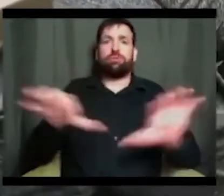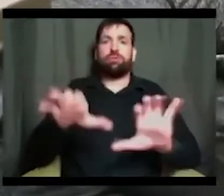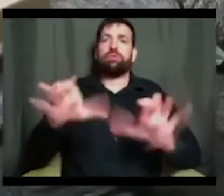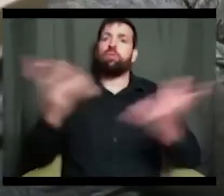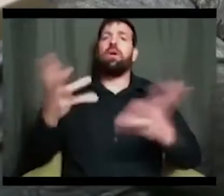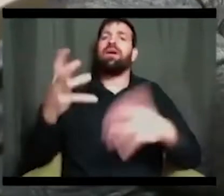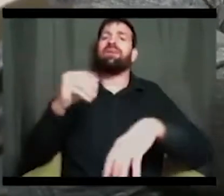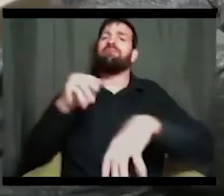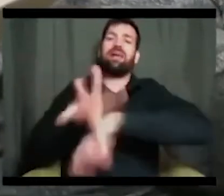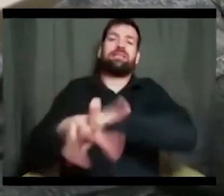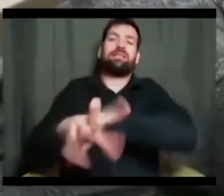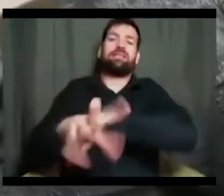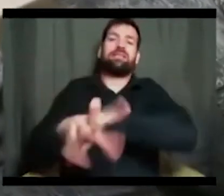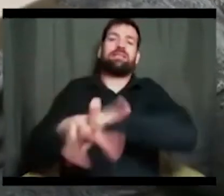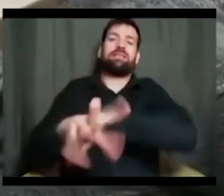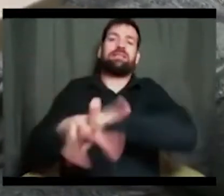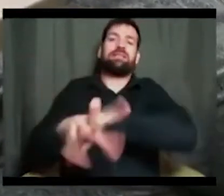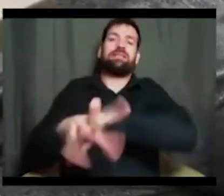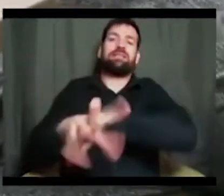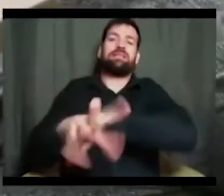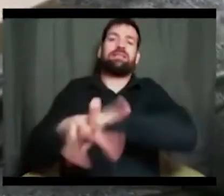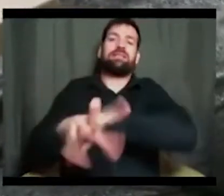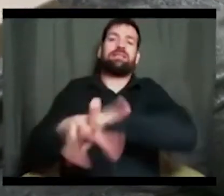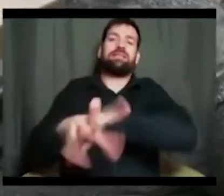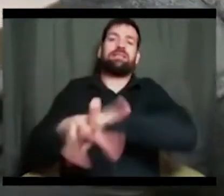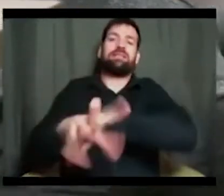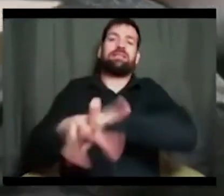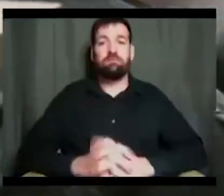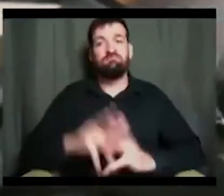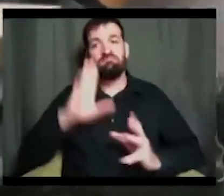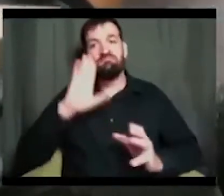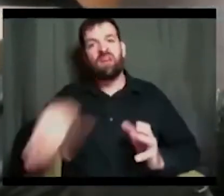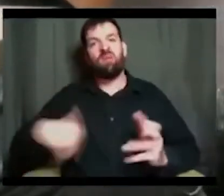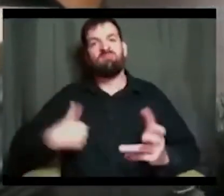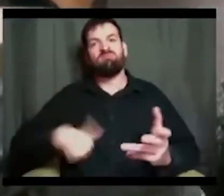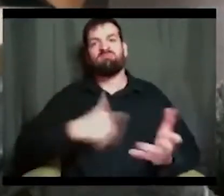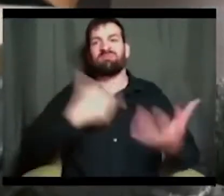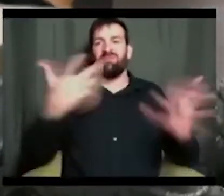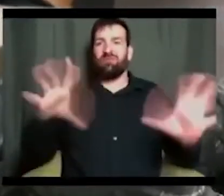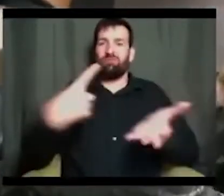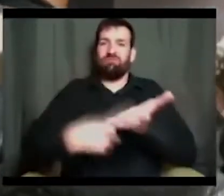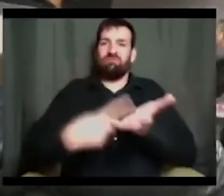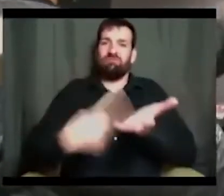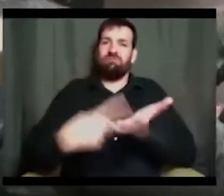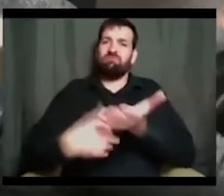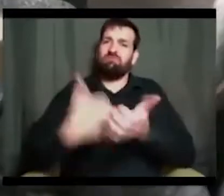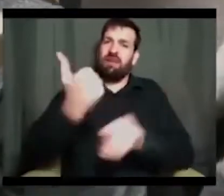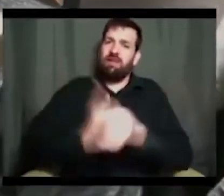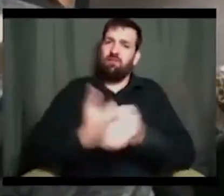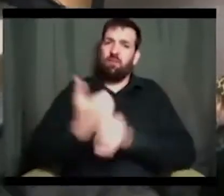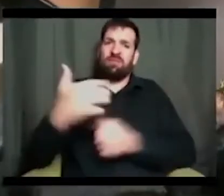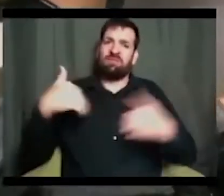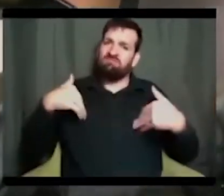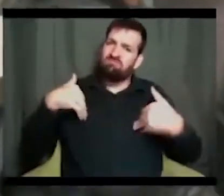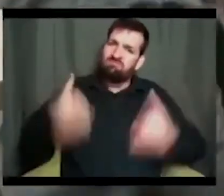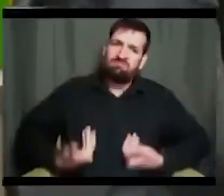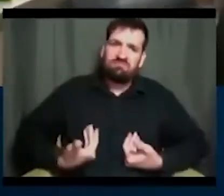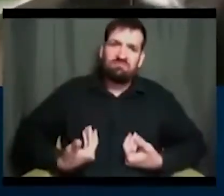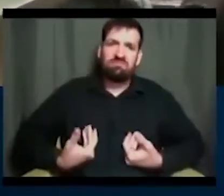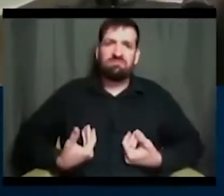mean, I know we've talked about this. Everybody's tired of COVID. Everybody's worn out and exhausted and wants to